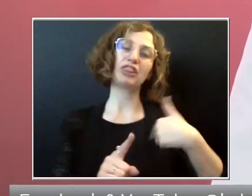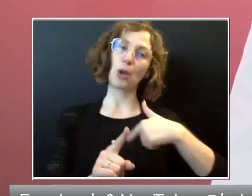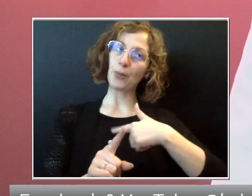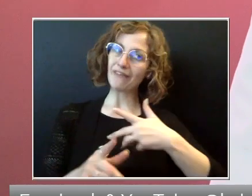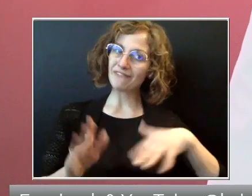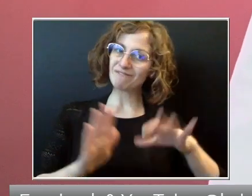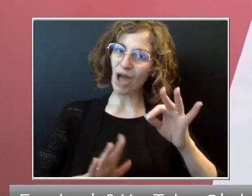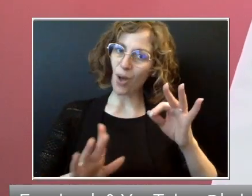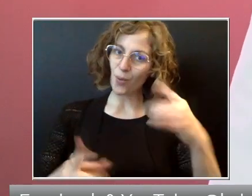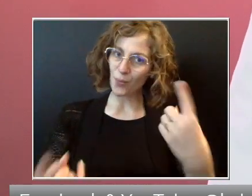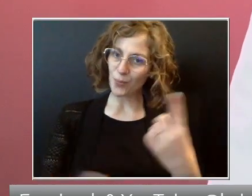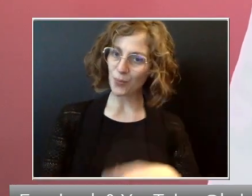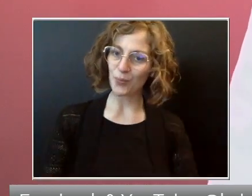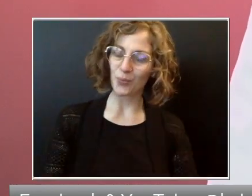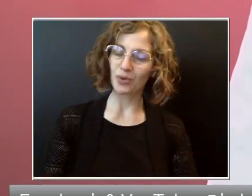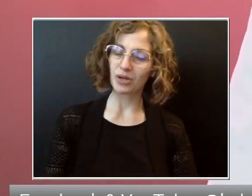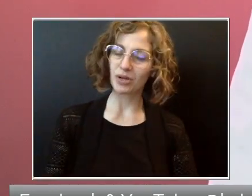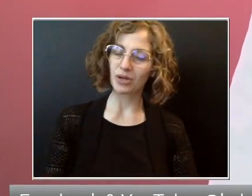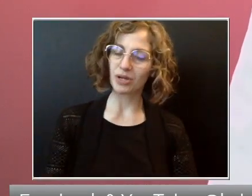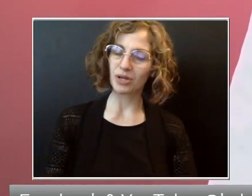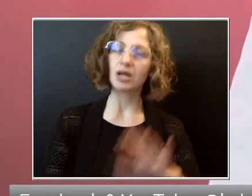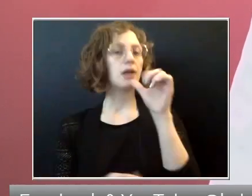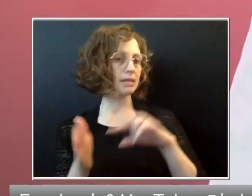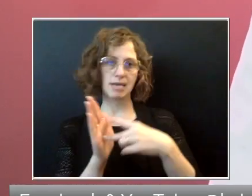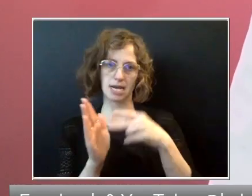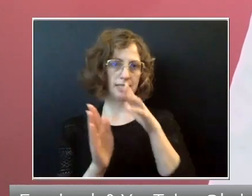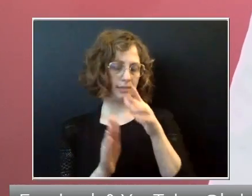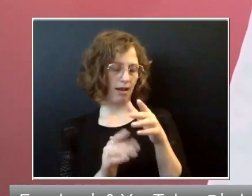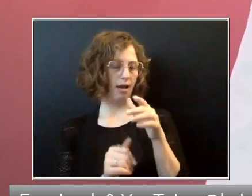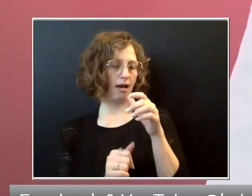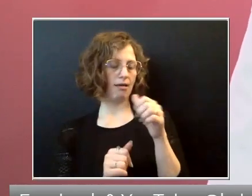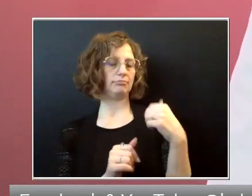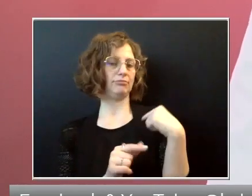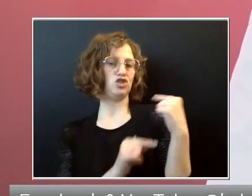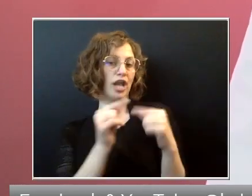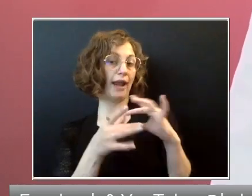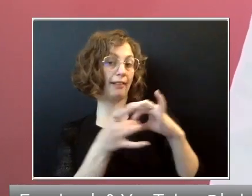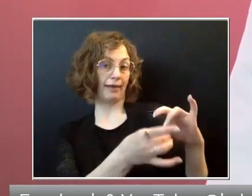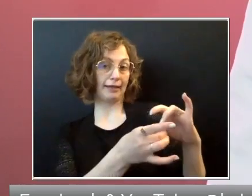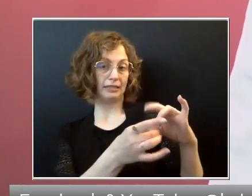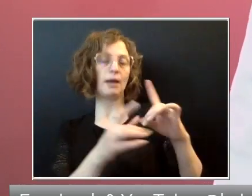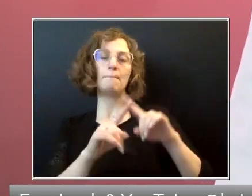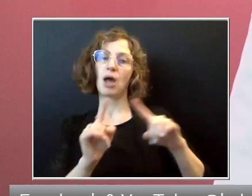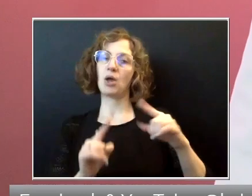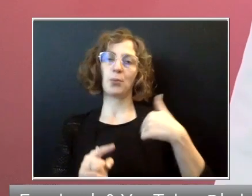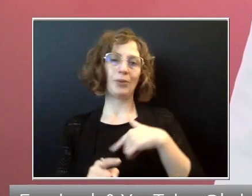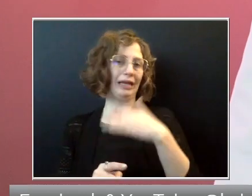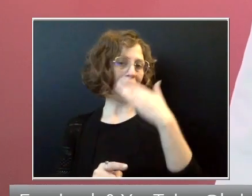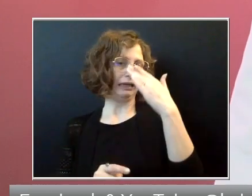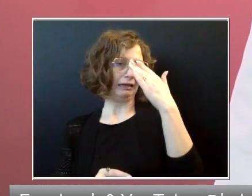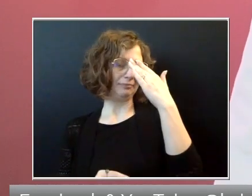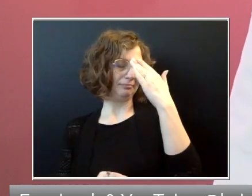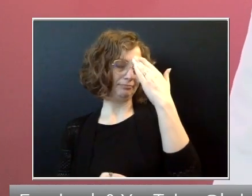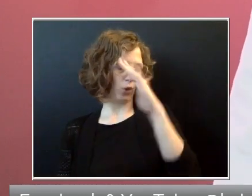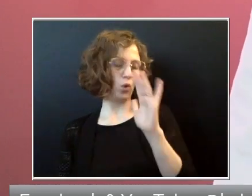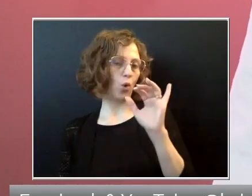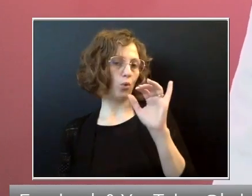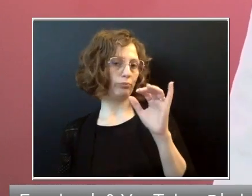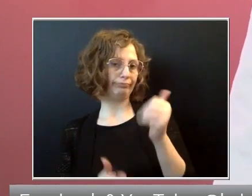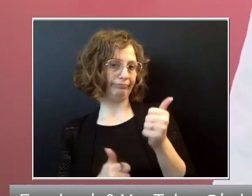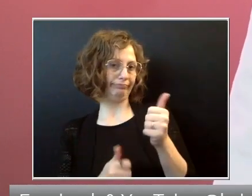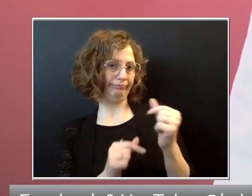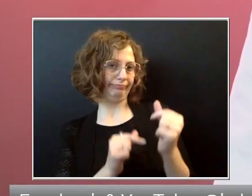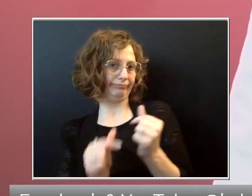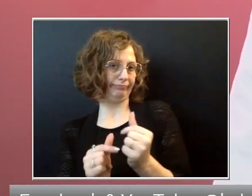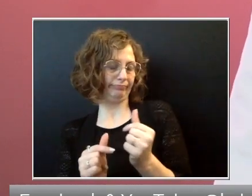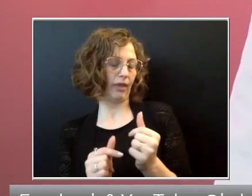not genetic, but we don't have their gene. But about 2/3 of families, we do